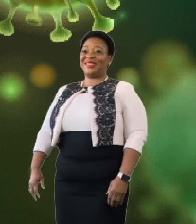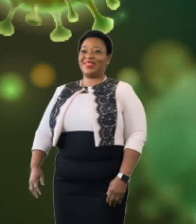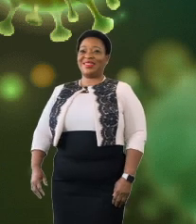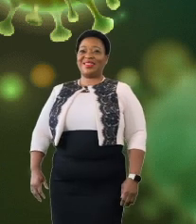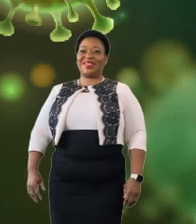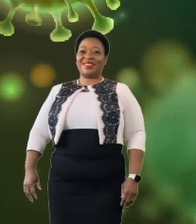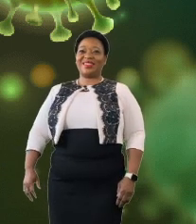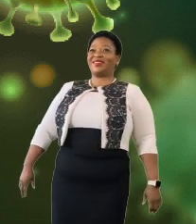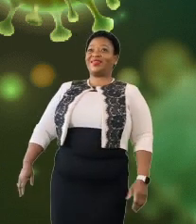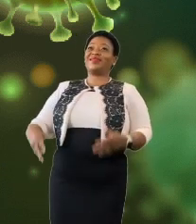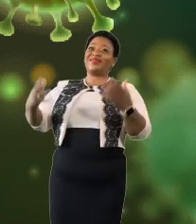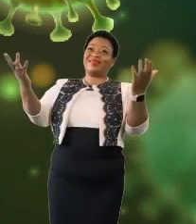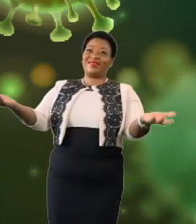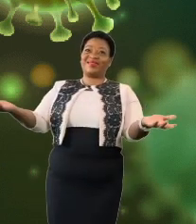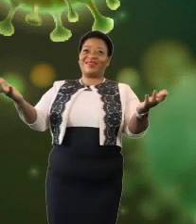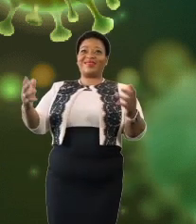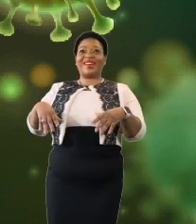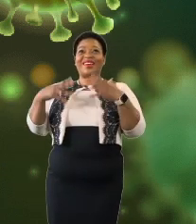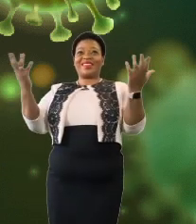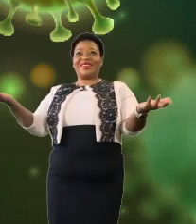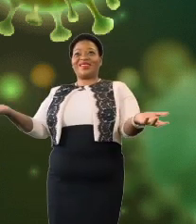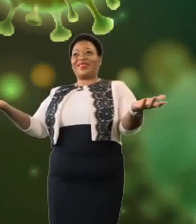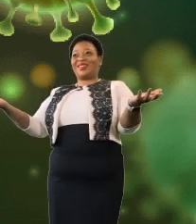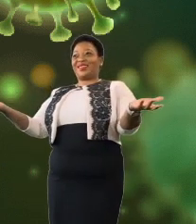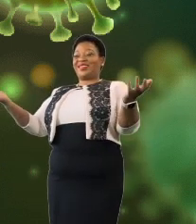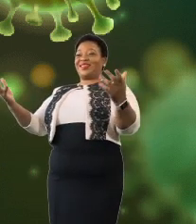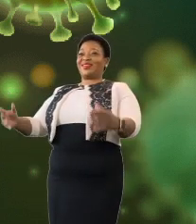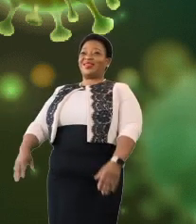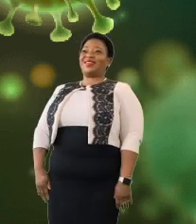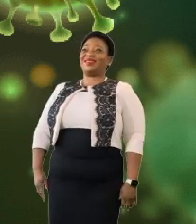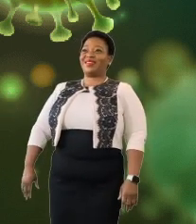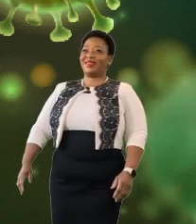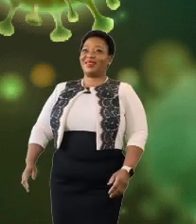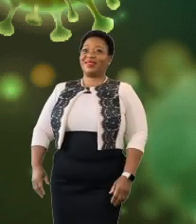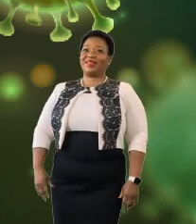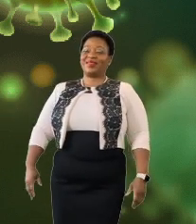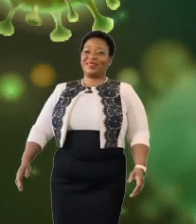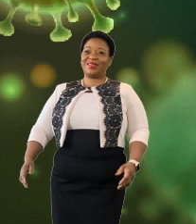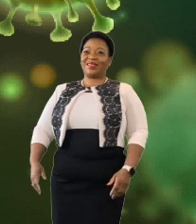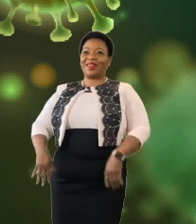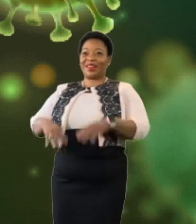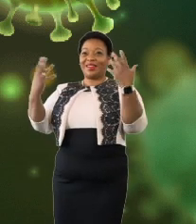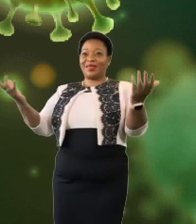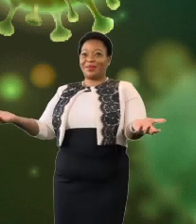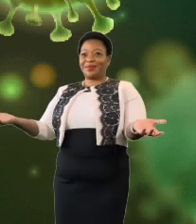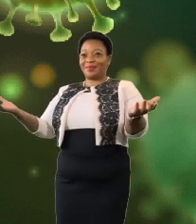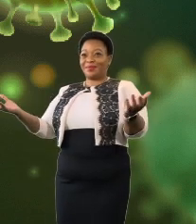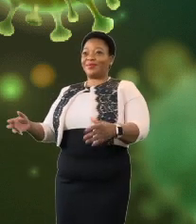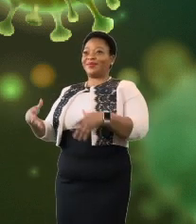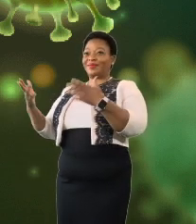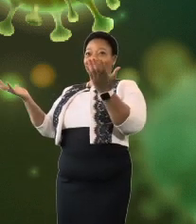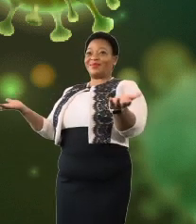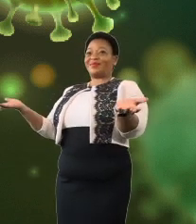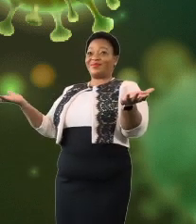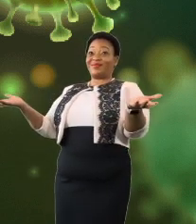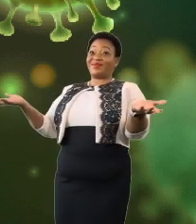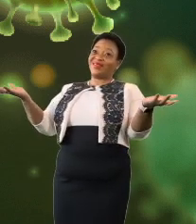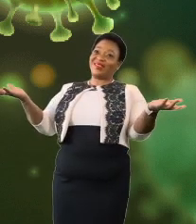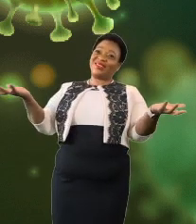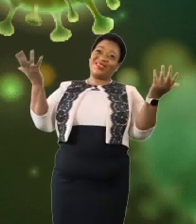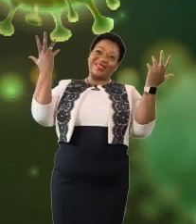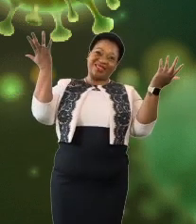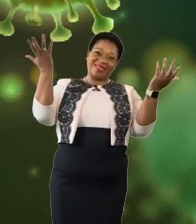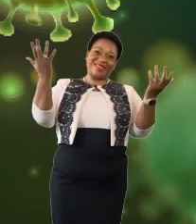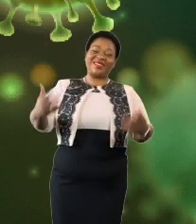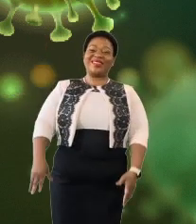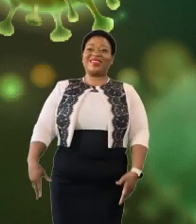really get our colleagues dealing with these regulatory and administrative processes to adhere to the requests